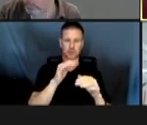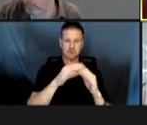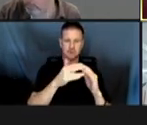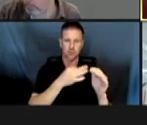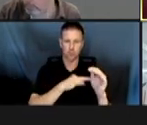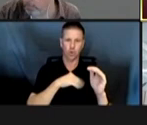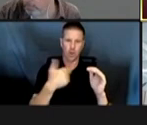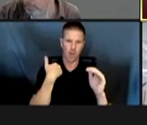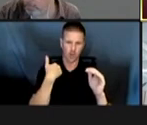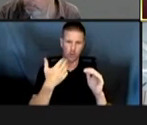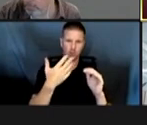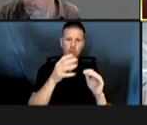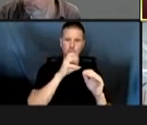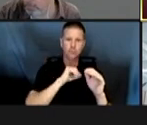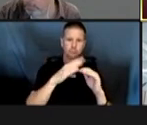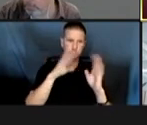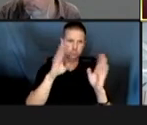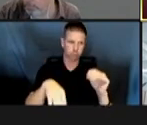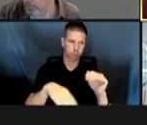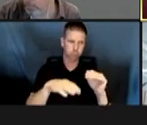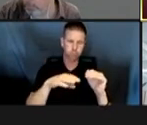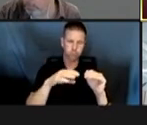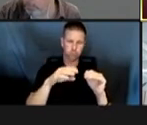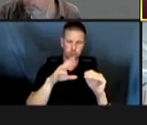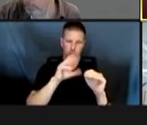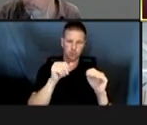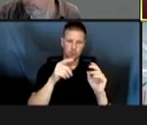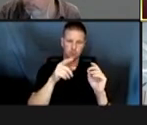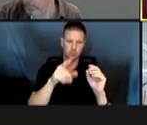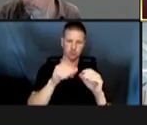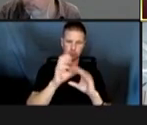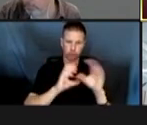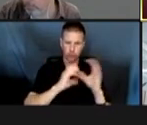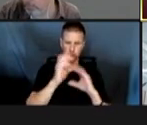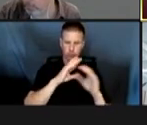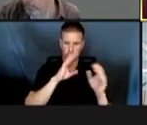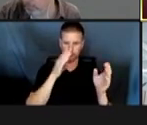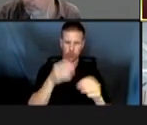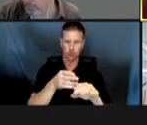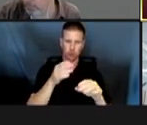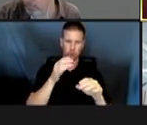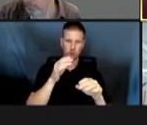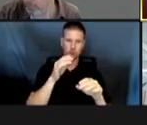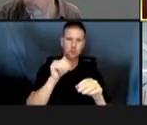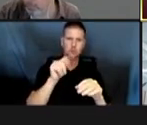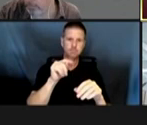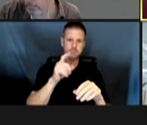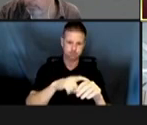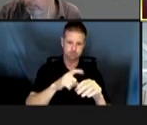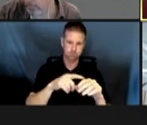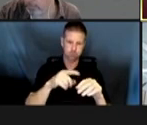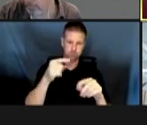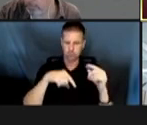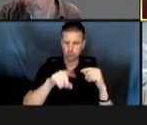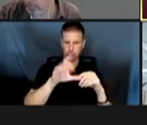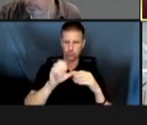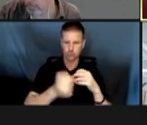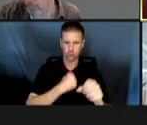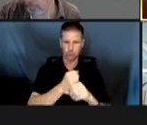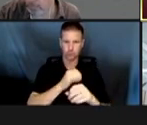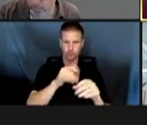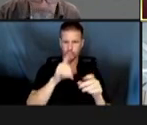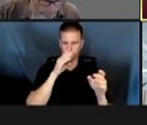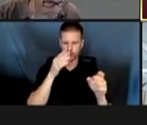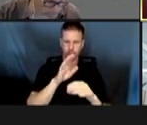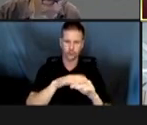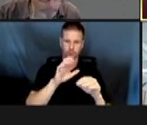has such an old housing stock, and the construction focus that was occurring back 100 years ago that focused on the